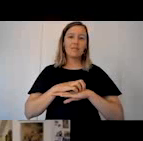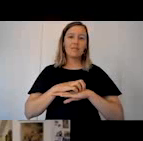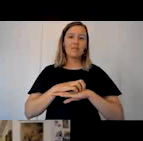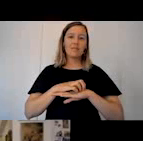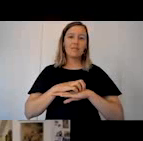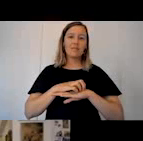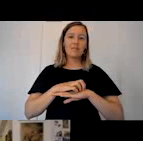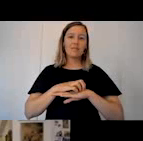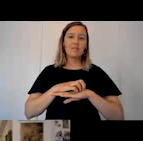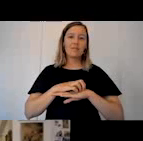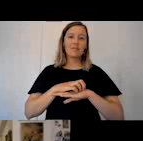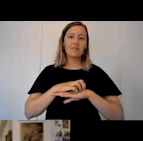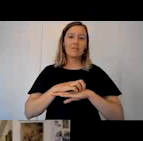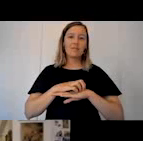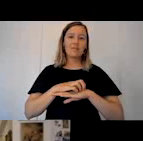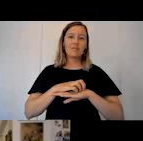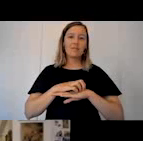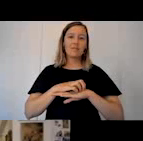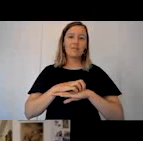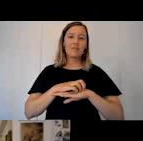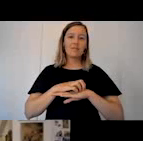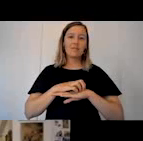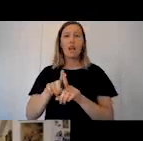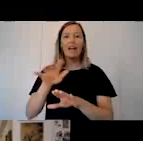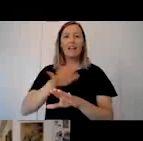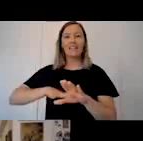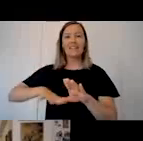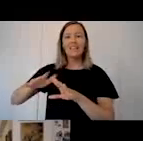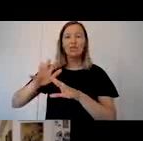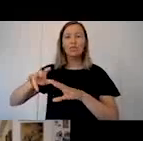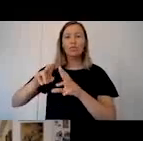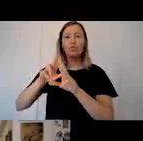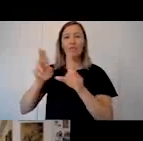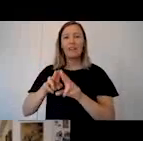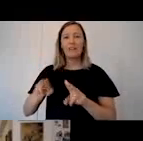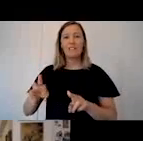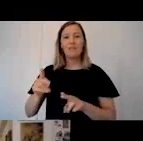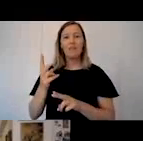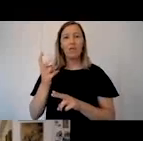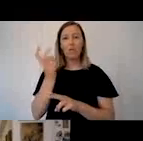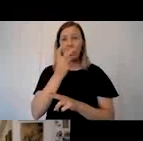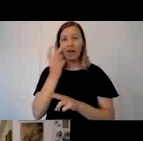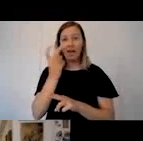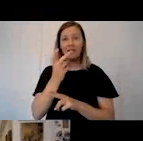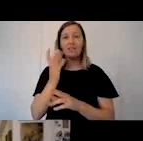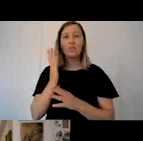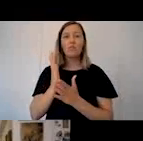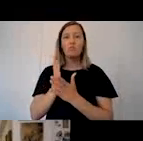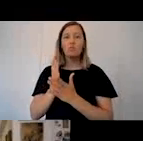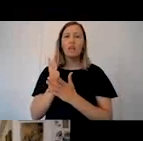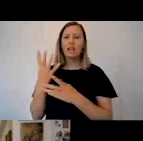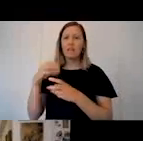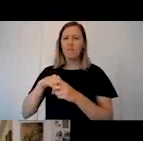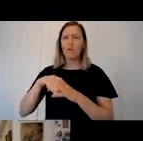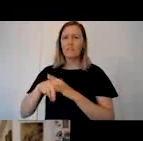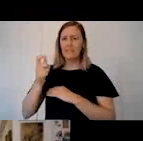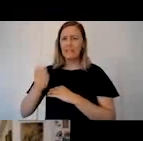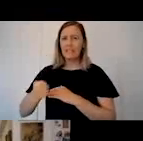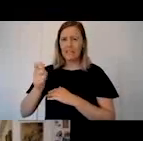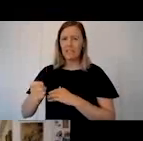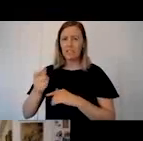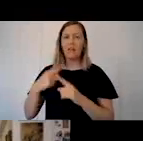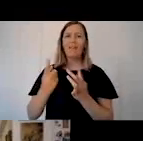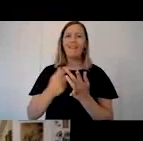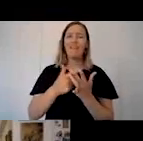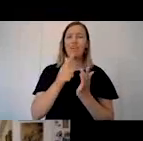areas. So groups like the National Federation for the Blind are very, very involved in litigation, and many other law